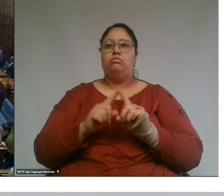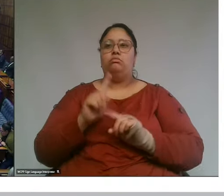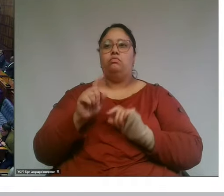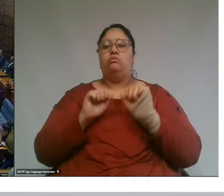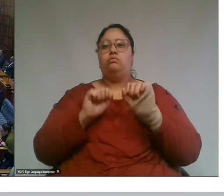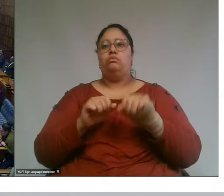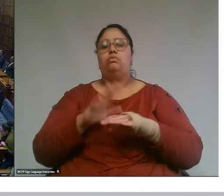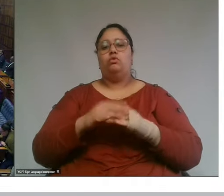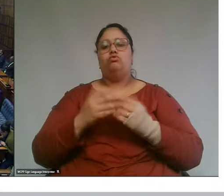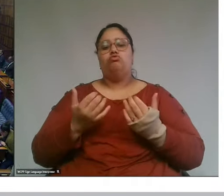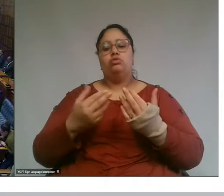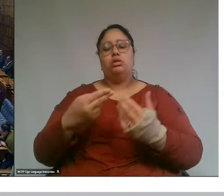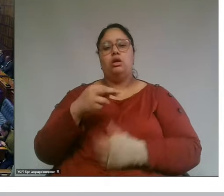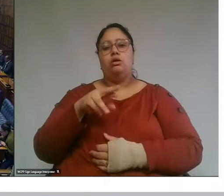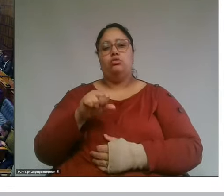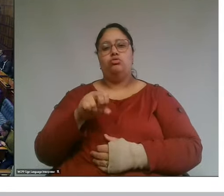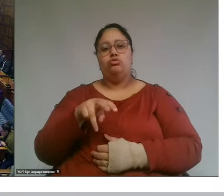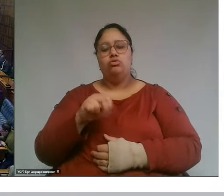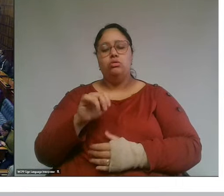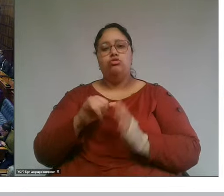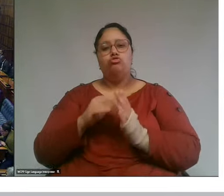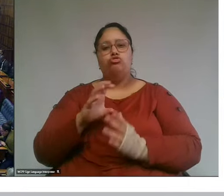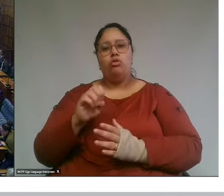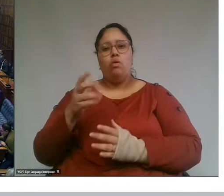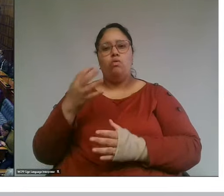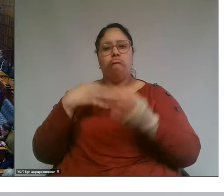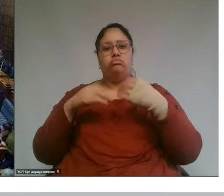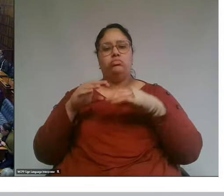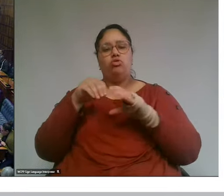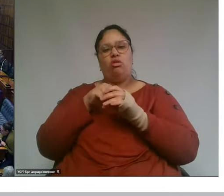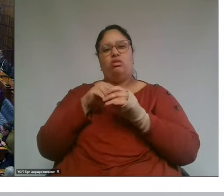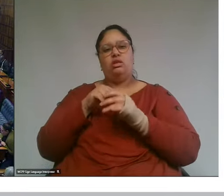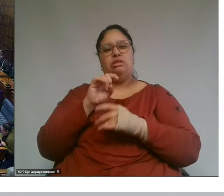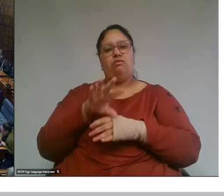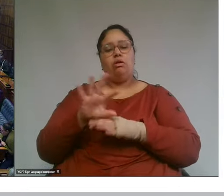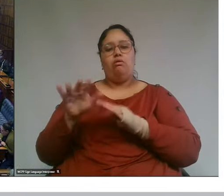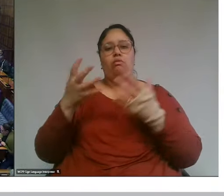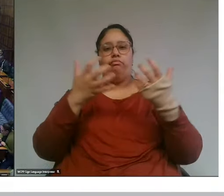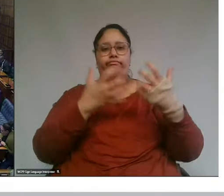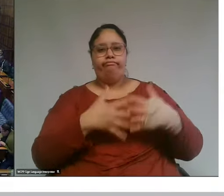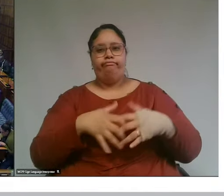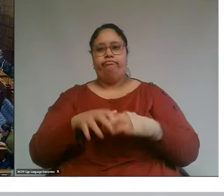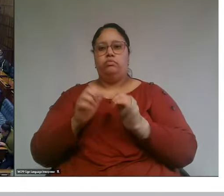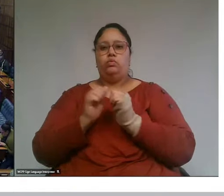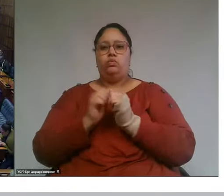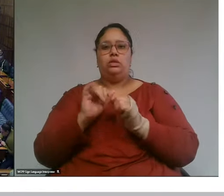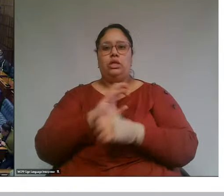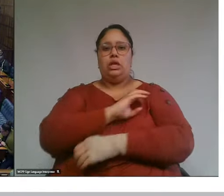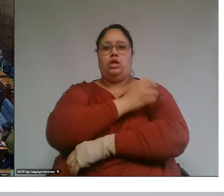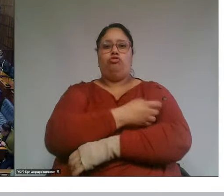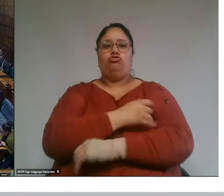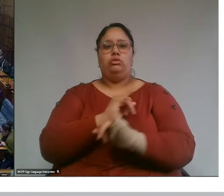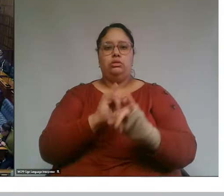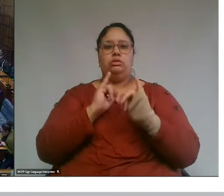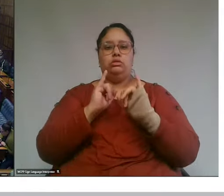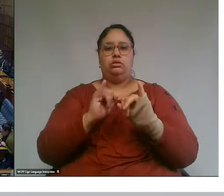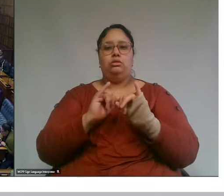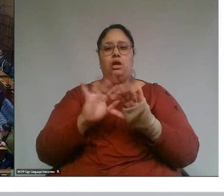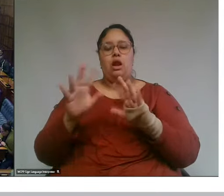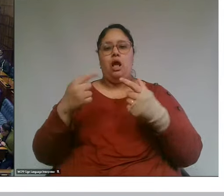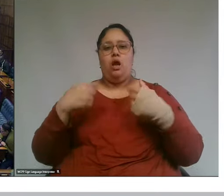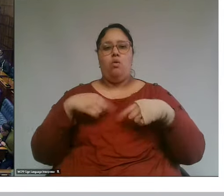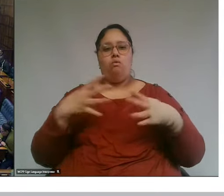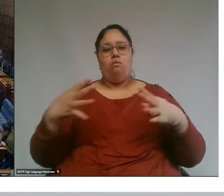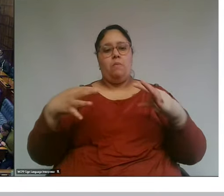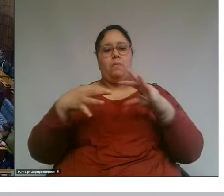green hydrogen Joe if you just want to give sketch the context on on how it fits in with the energy crisis and how we marry